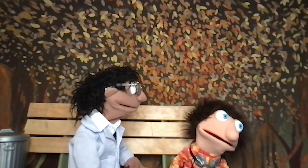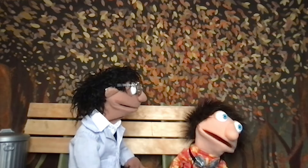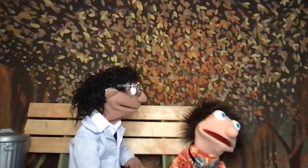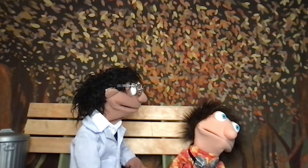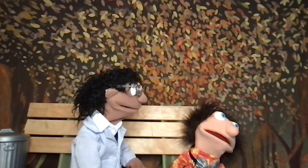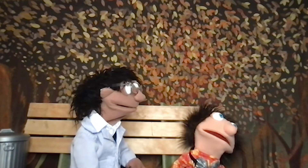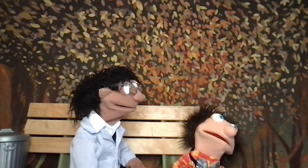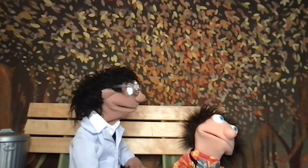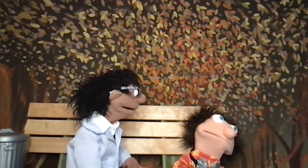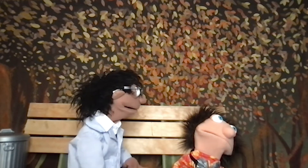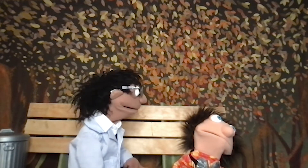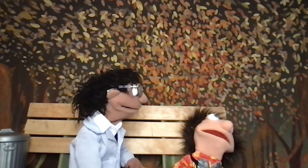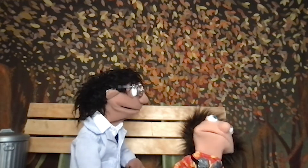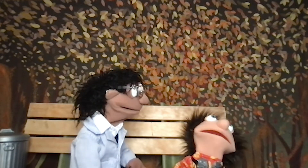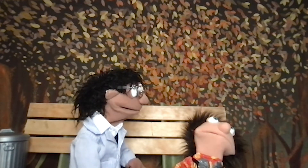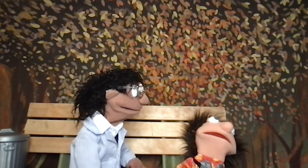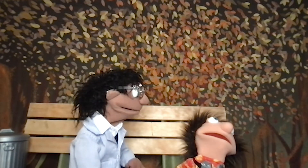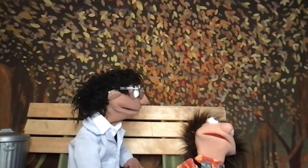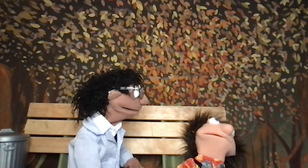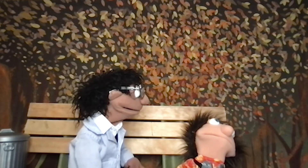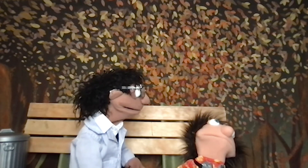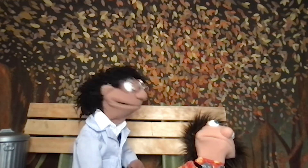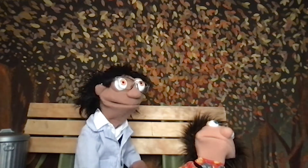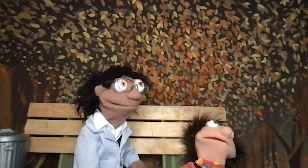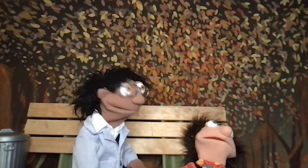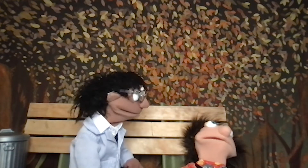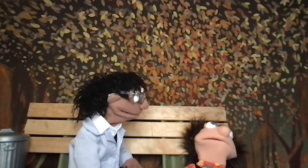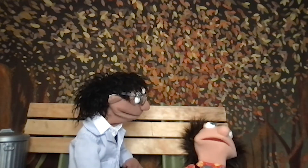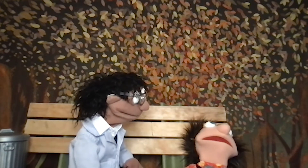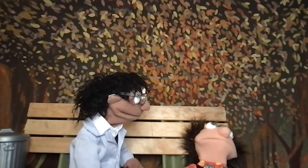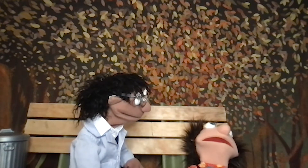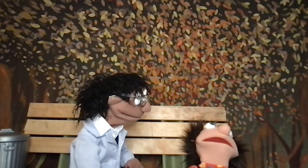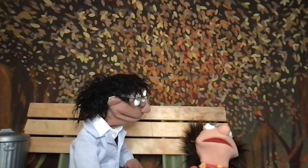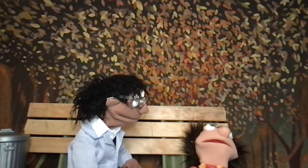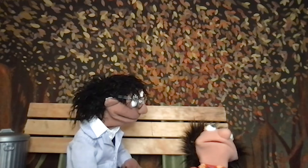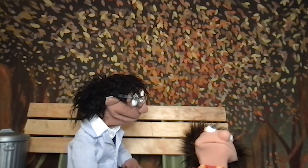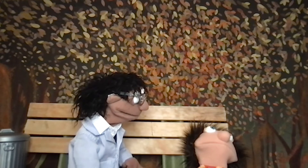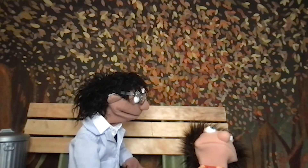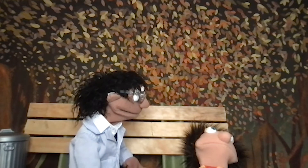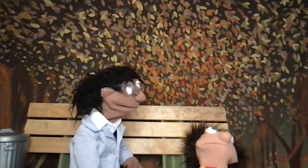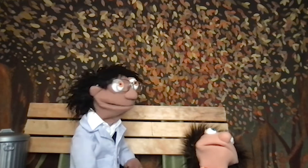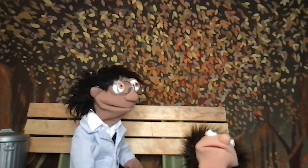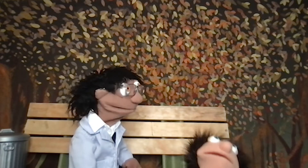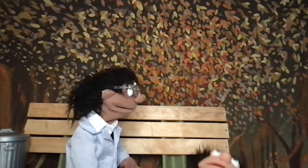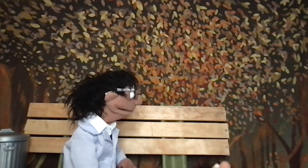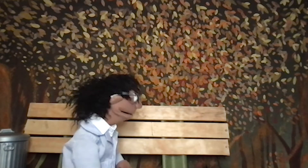ever come back here. This is my bench. This is the lion's bench.